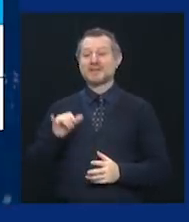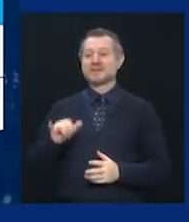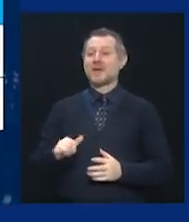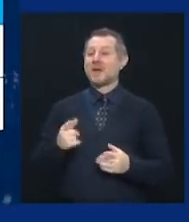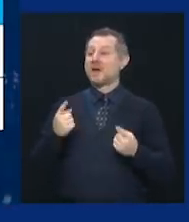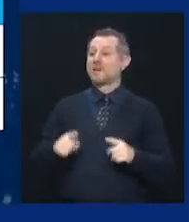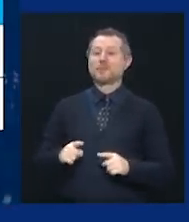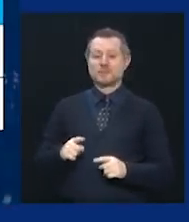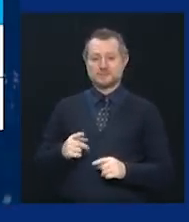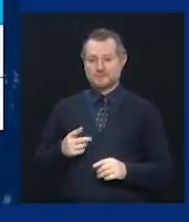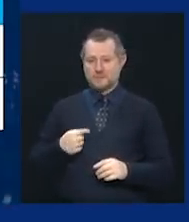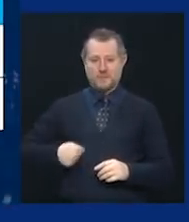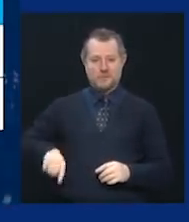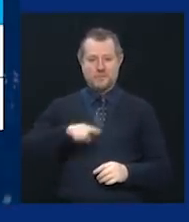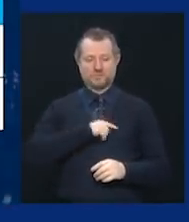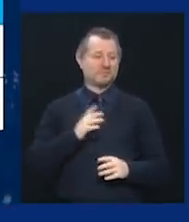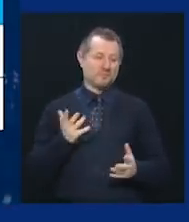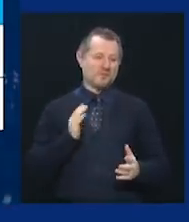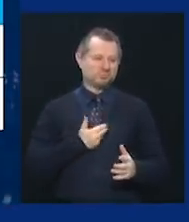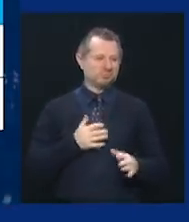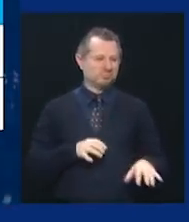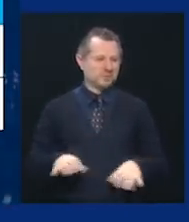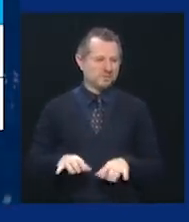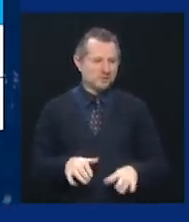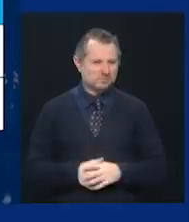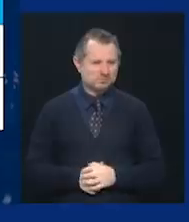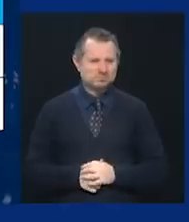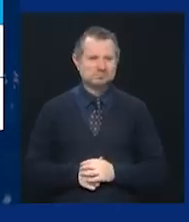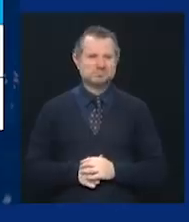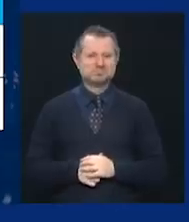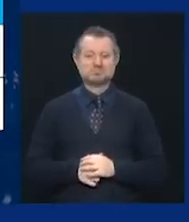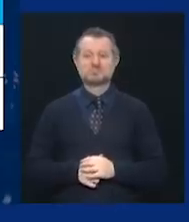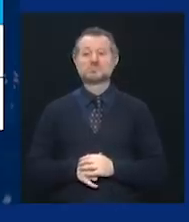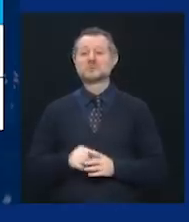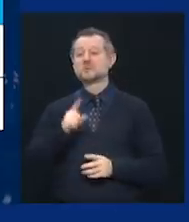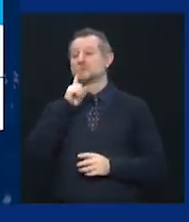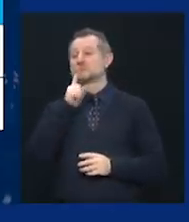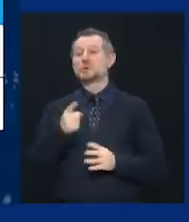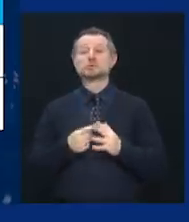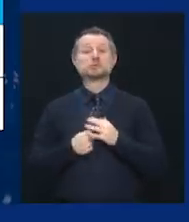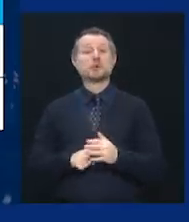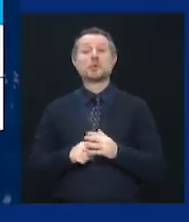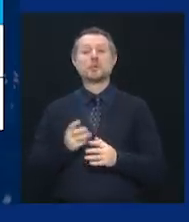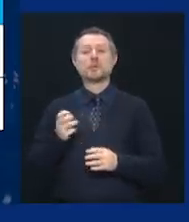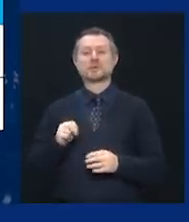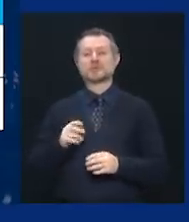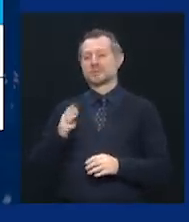our actions. If you look at, really, this started at Thanksgiving.